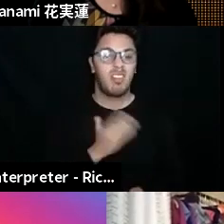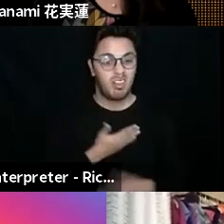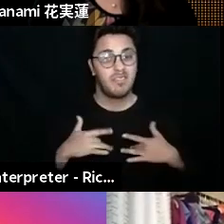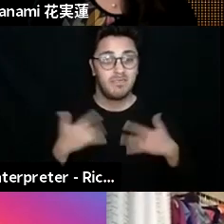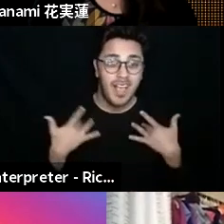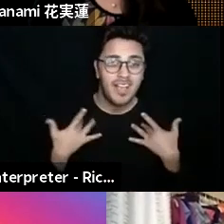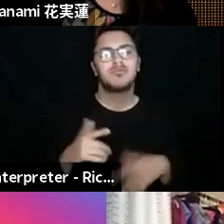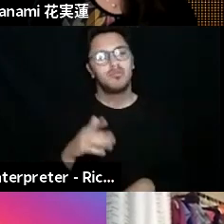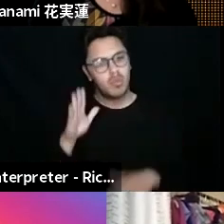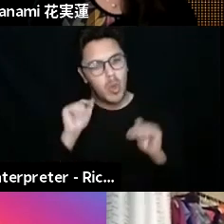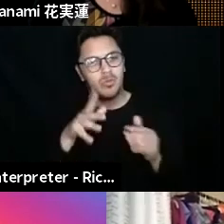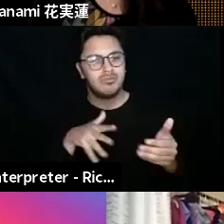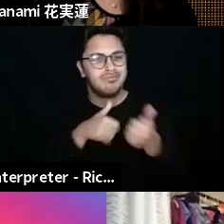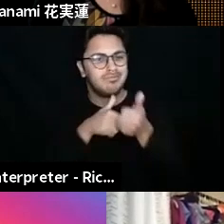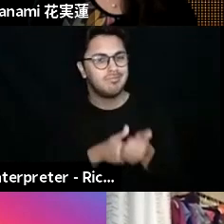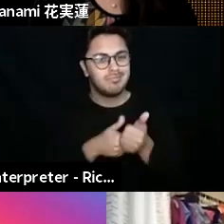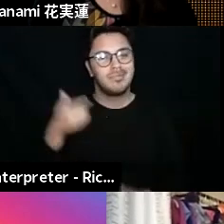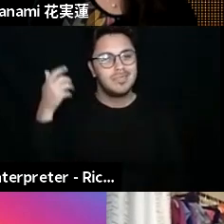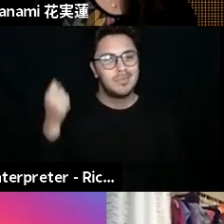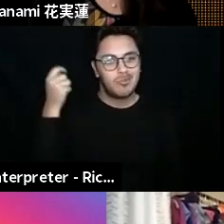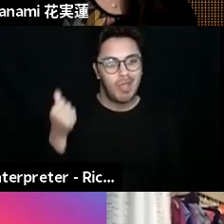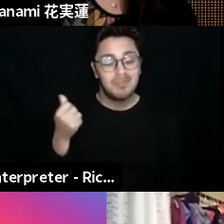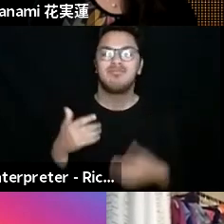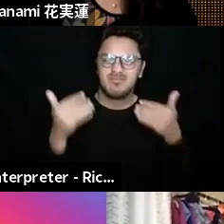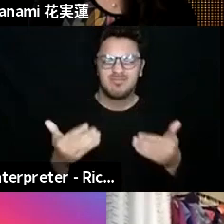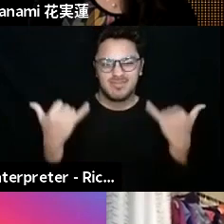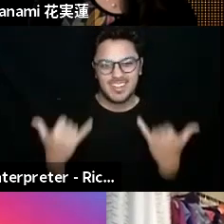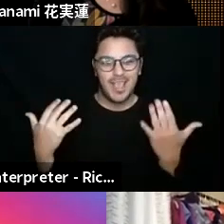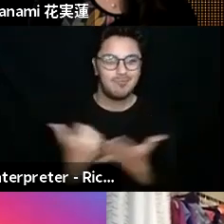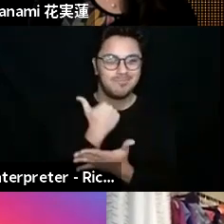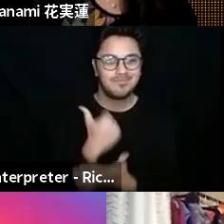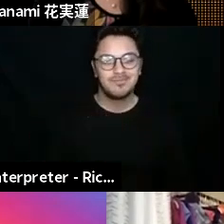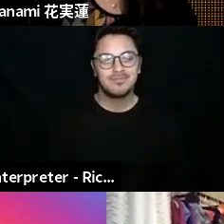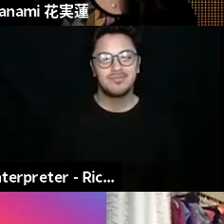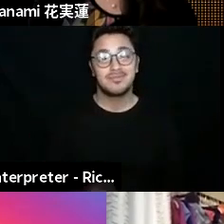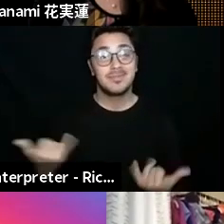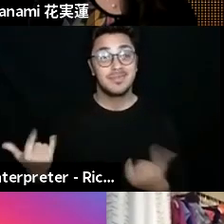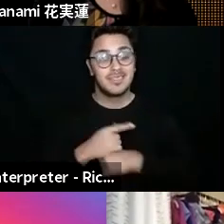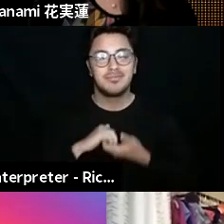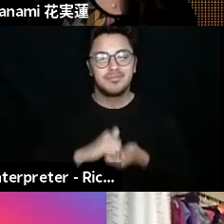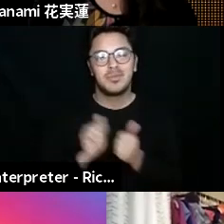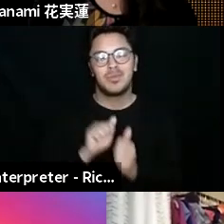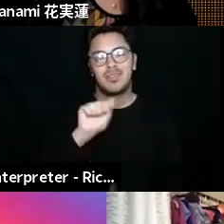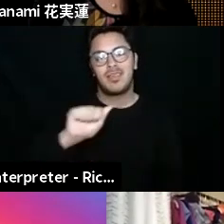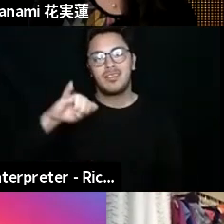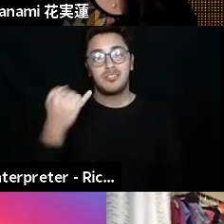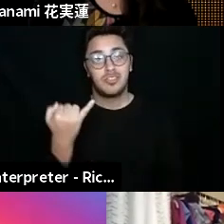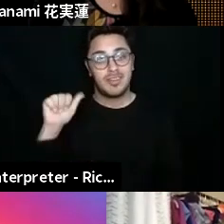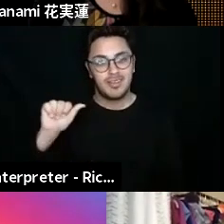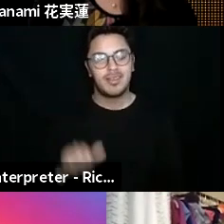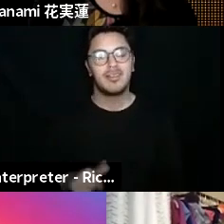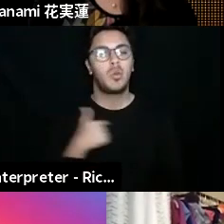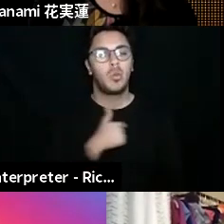you to subscribe to this channel. You can go ahead and do that right now. Today, in partnership with AAJA, we